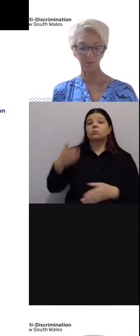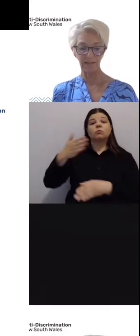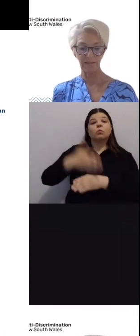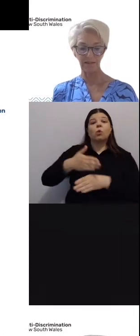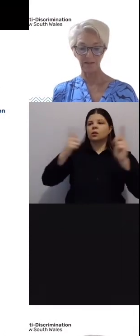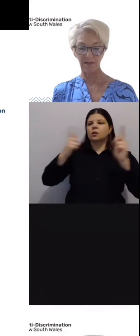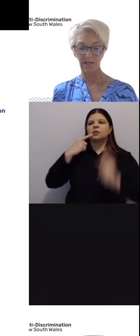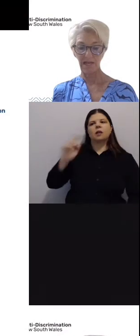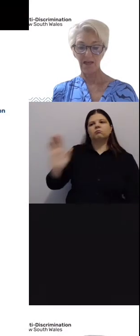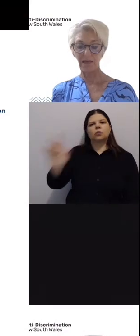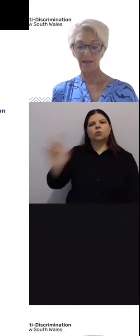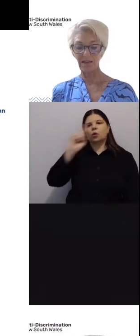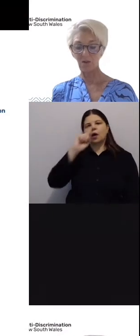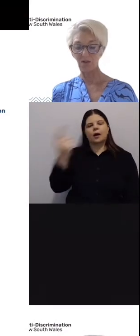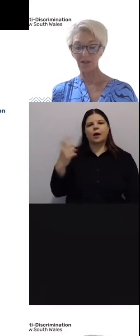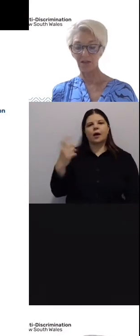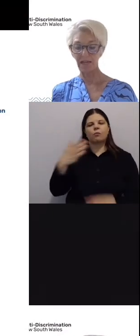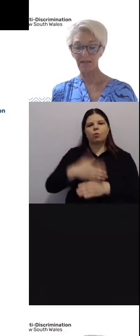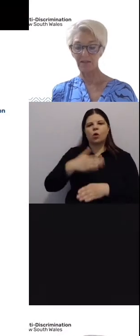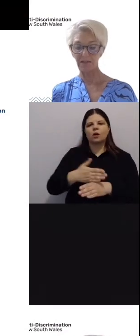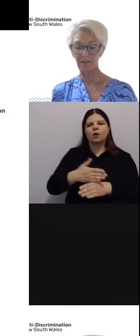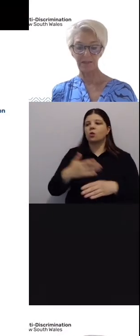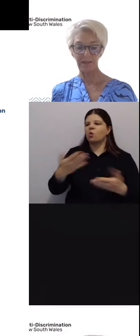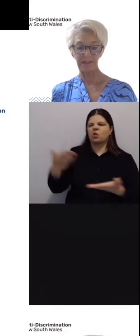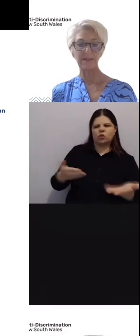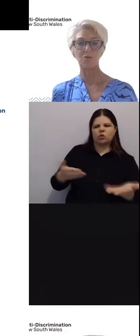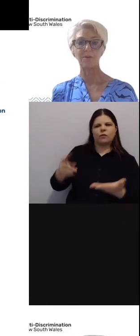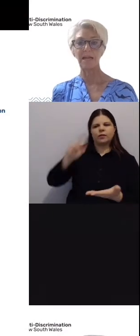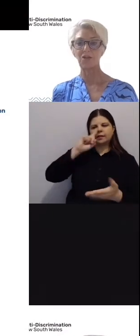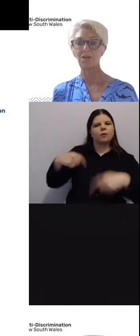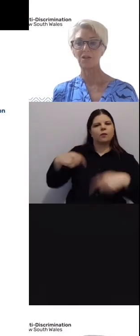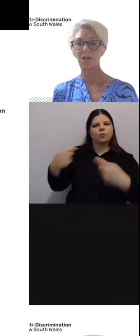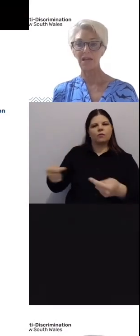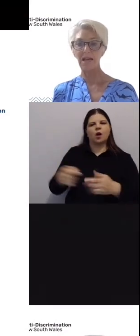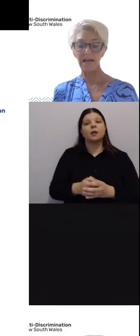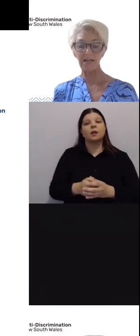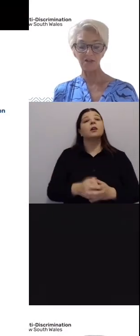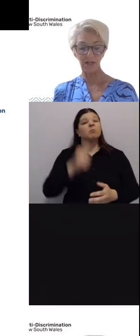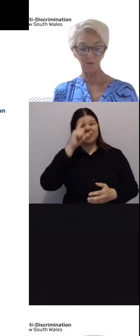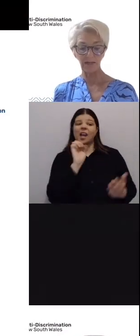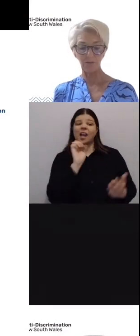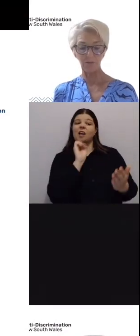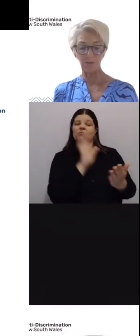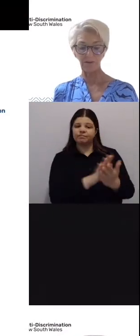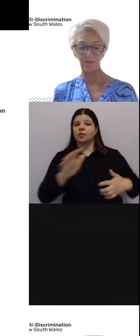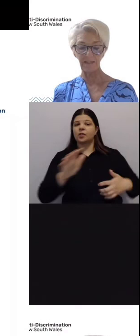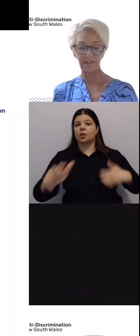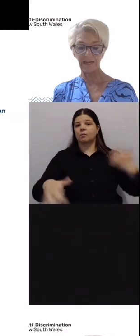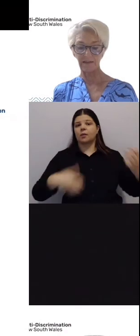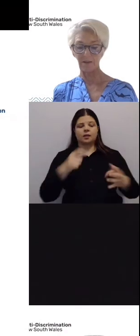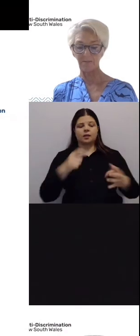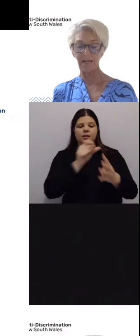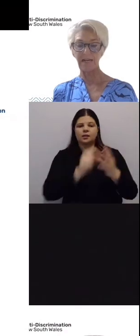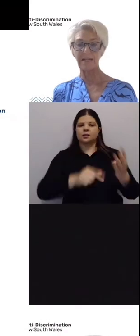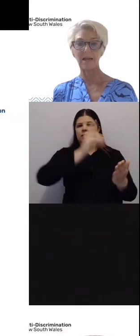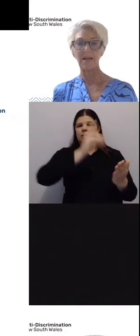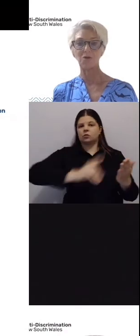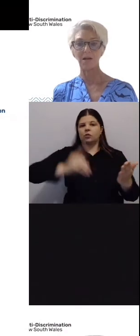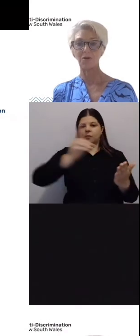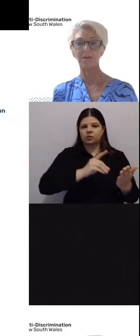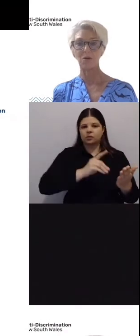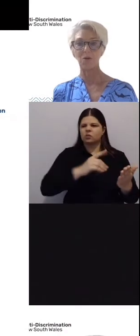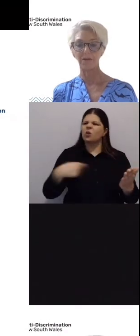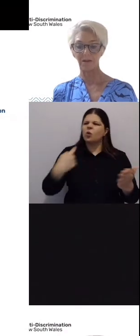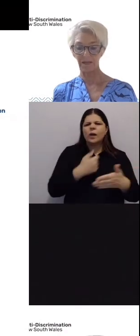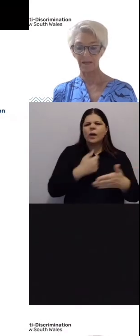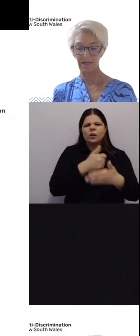a service, they can lodge a complaint of disability discrimination, and generally we will investigate the complaint and